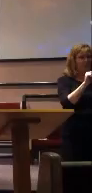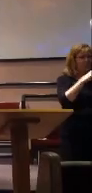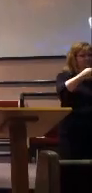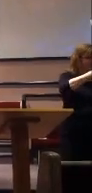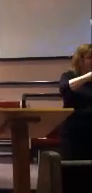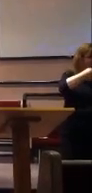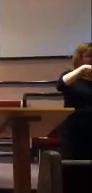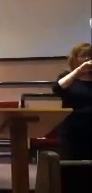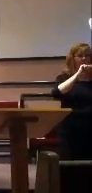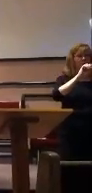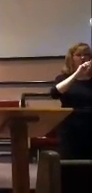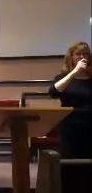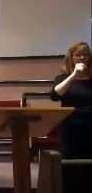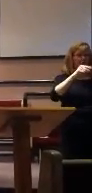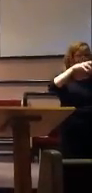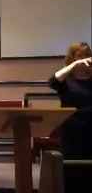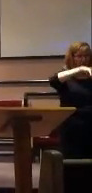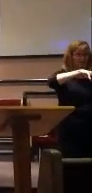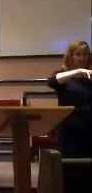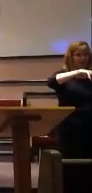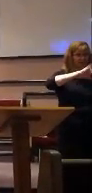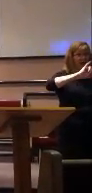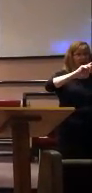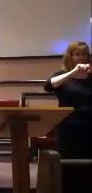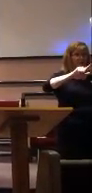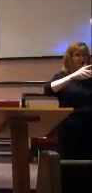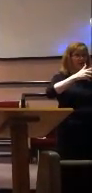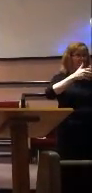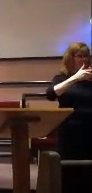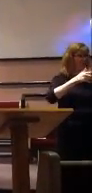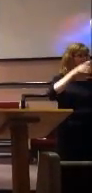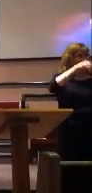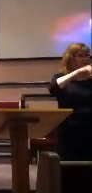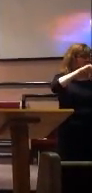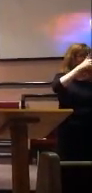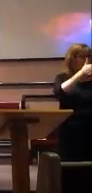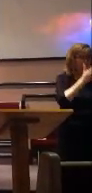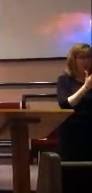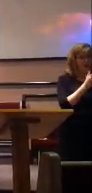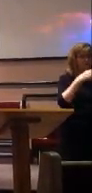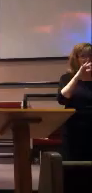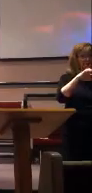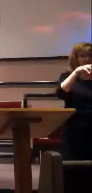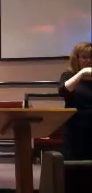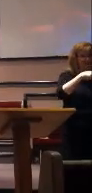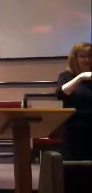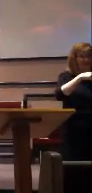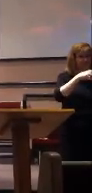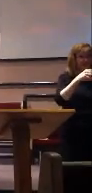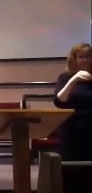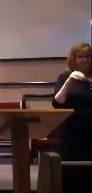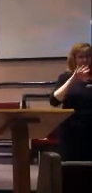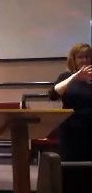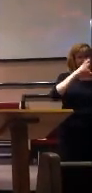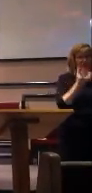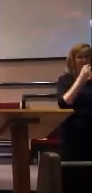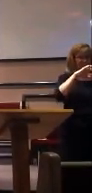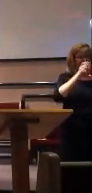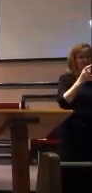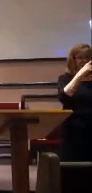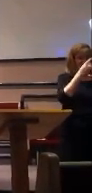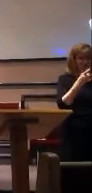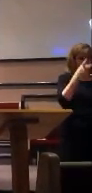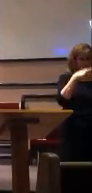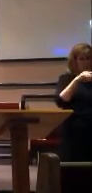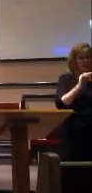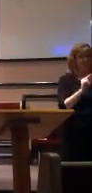and Portugal? Well, Ibero-America includes those parts of this hemisphere and the southern hemisphere,